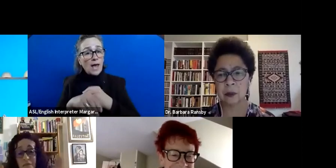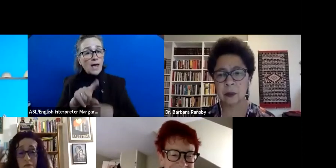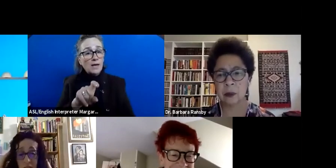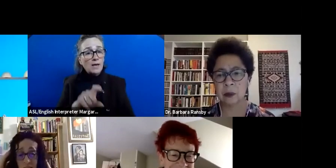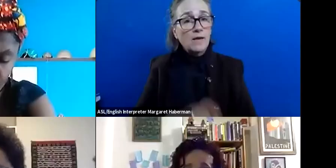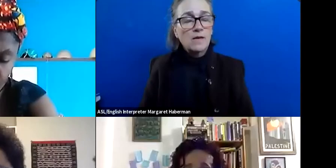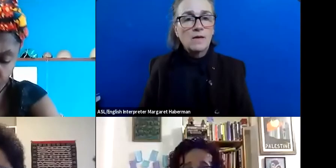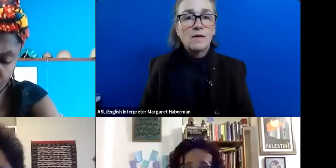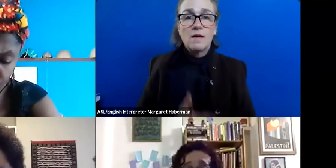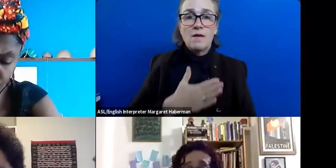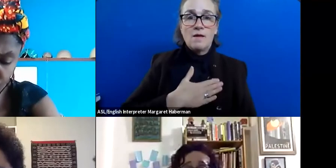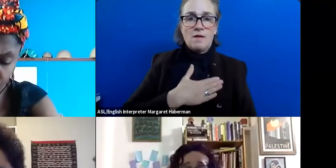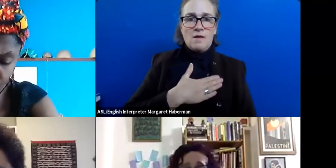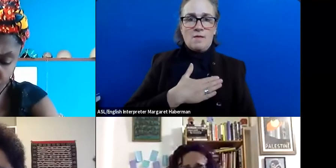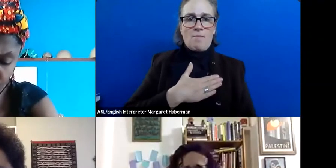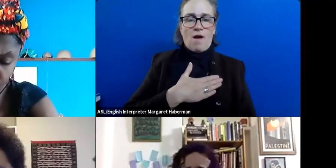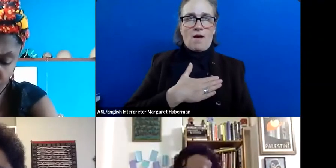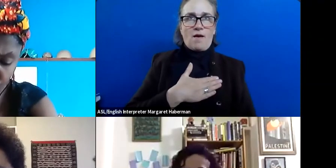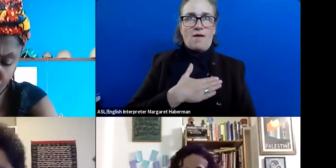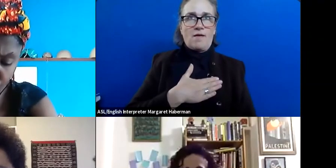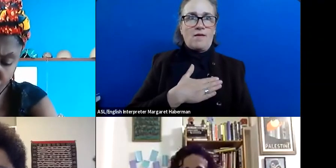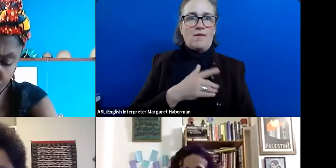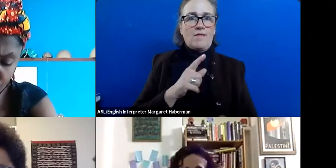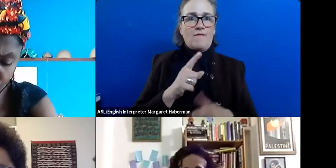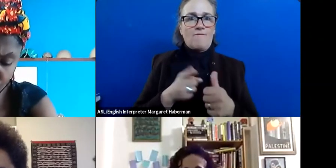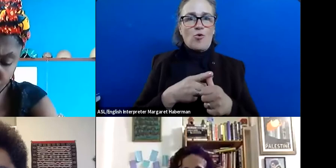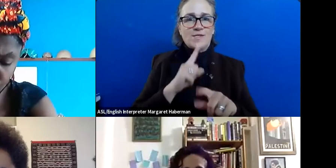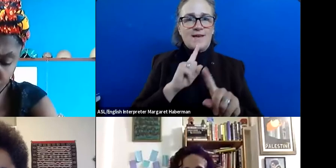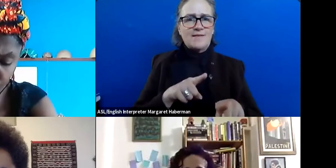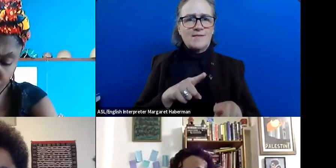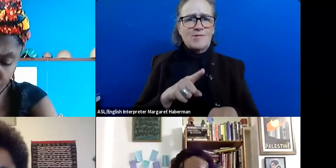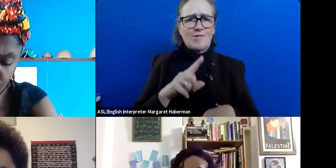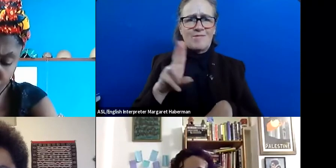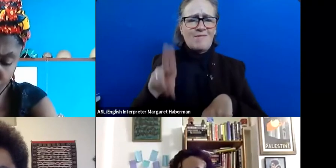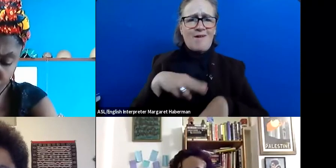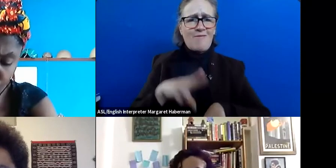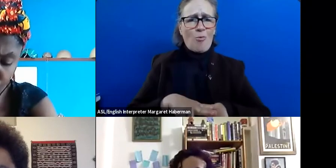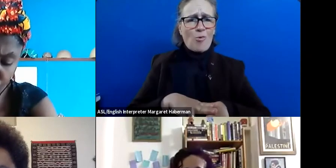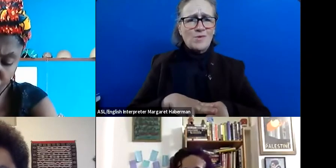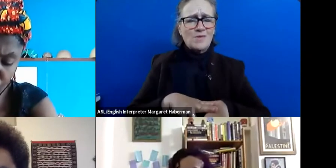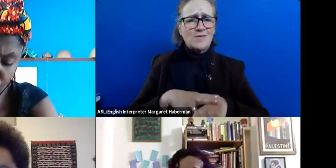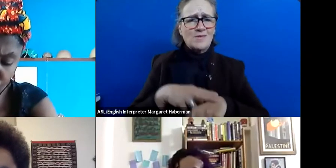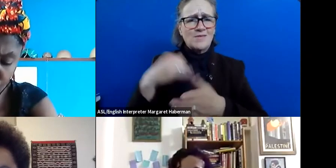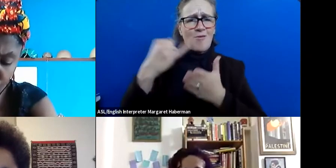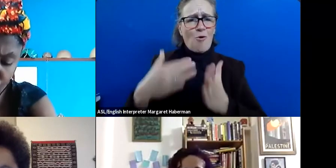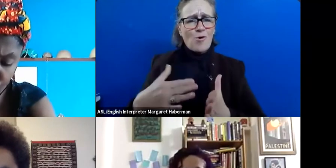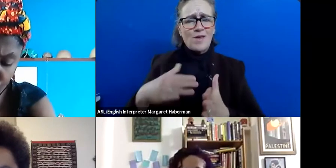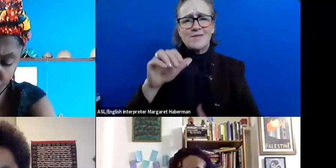My first reaction when I heard the question is, how else? We cannot do it without artists.